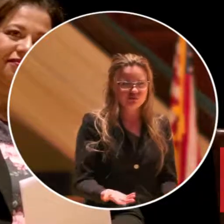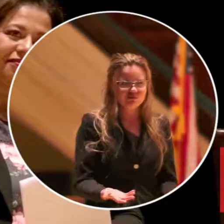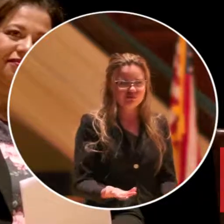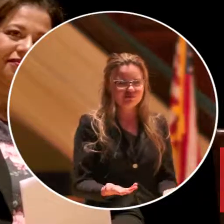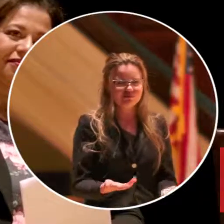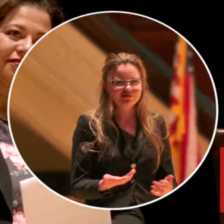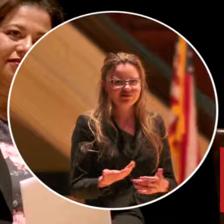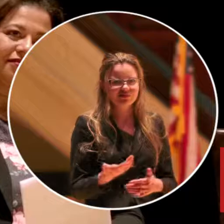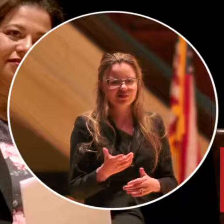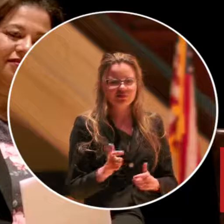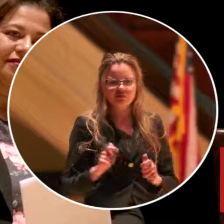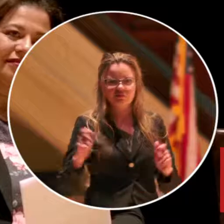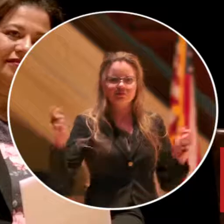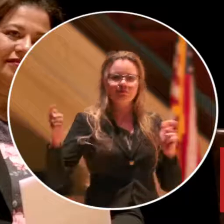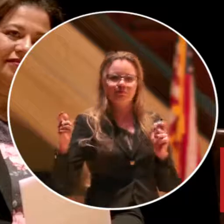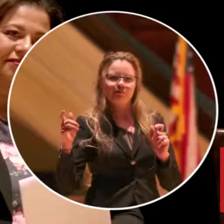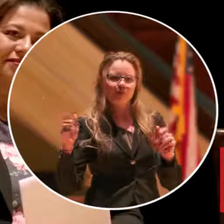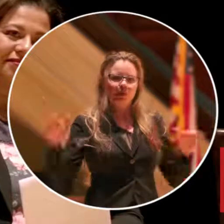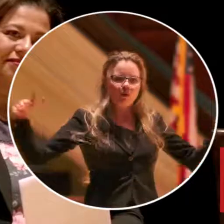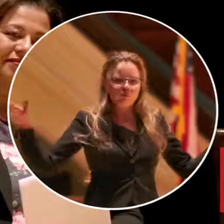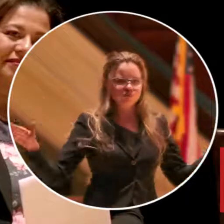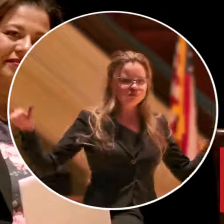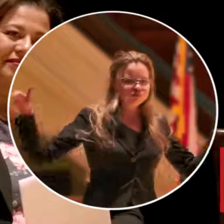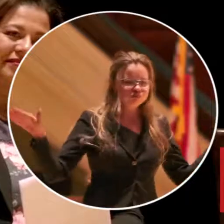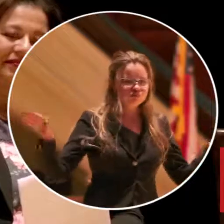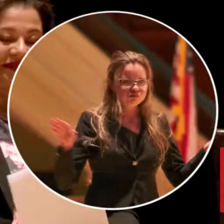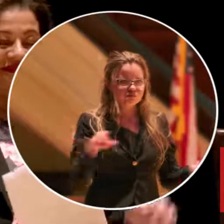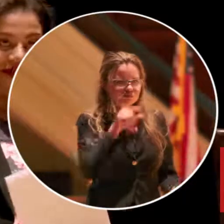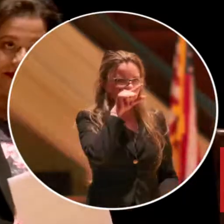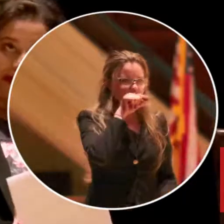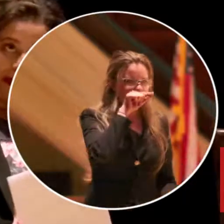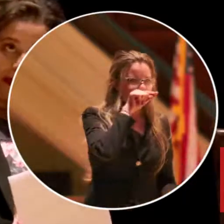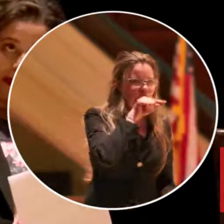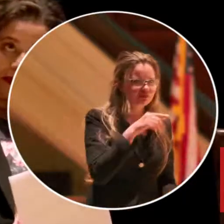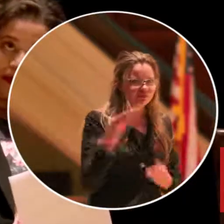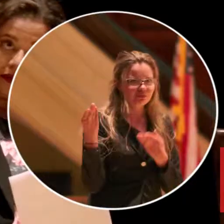involved. That just seemed ridiculous. However,